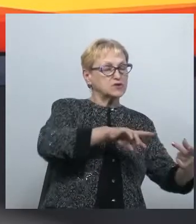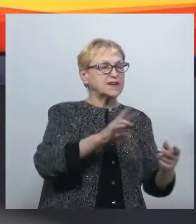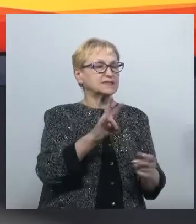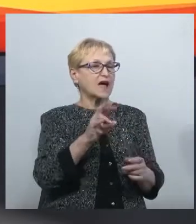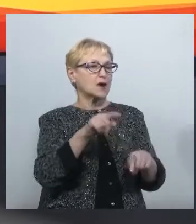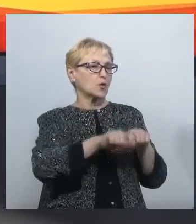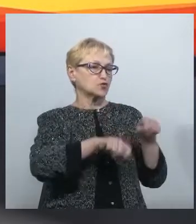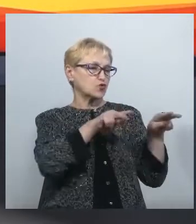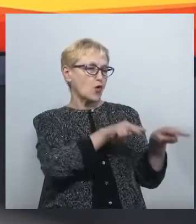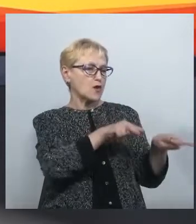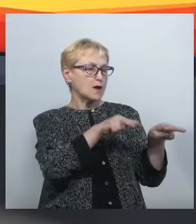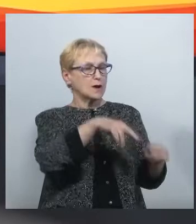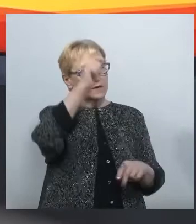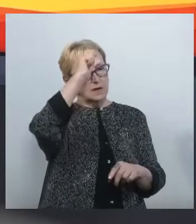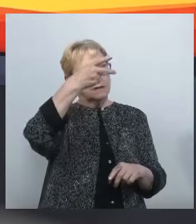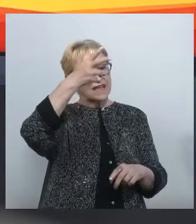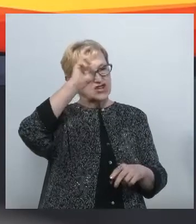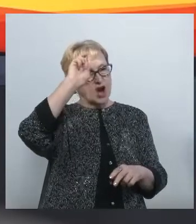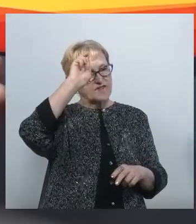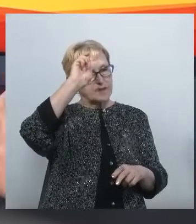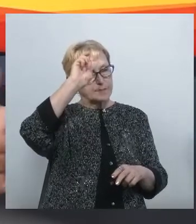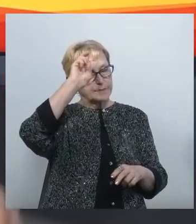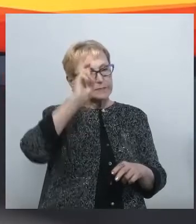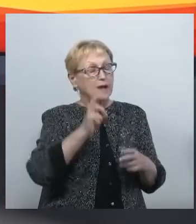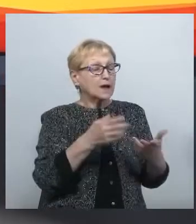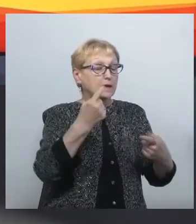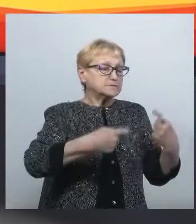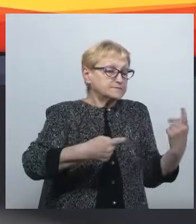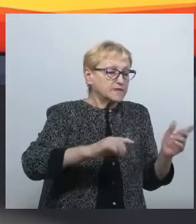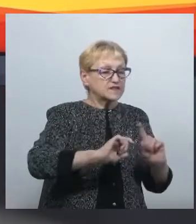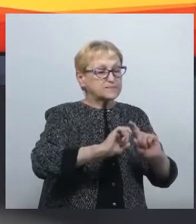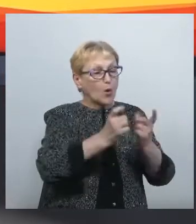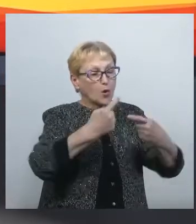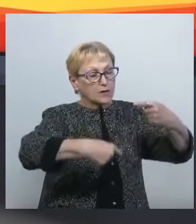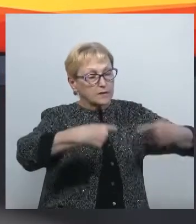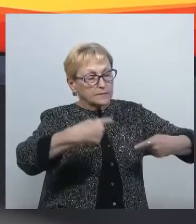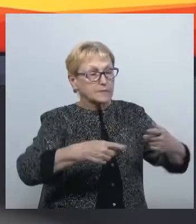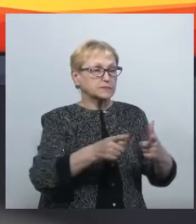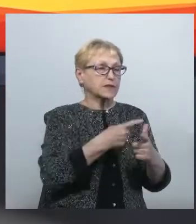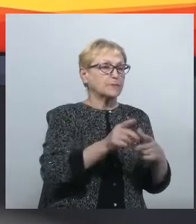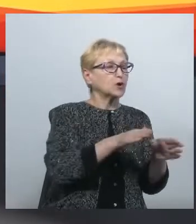transferred to the state, and the state might